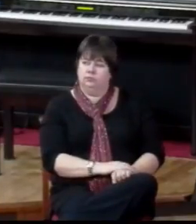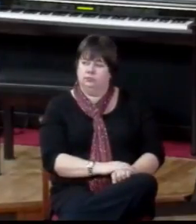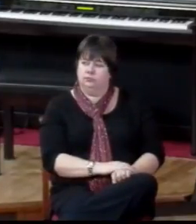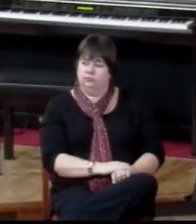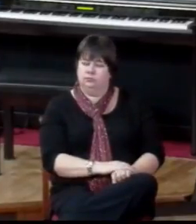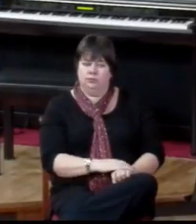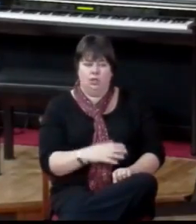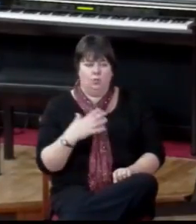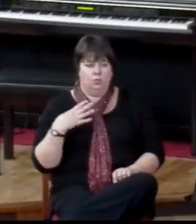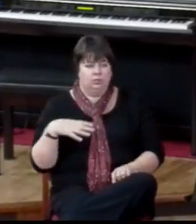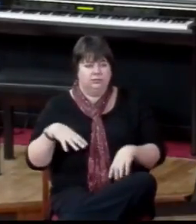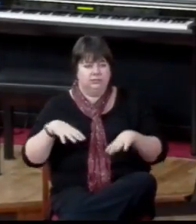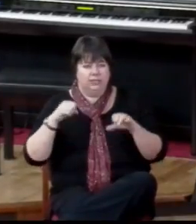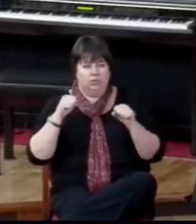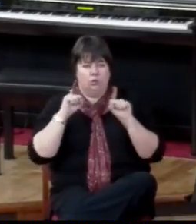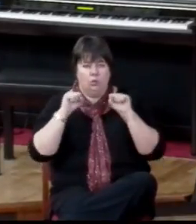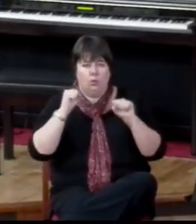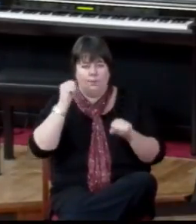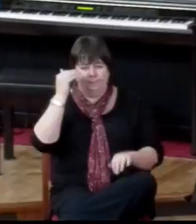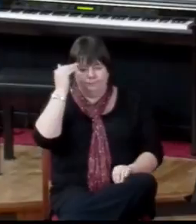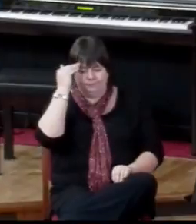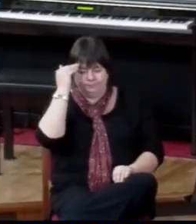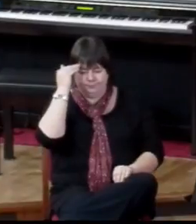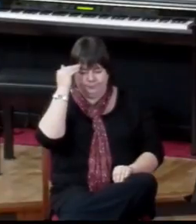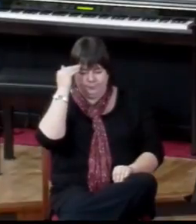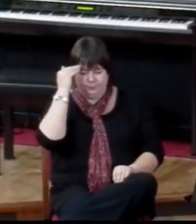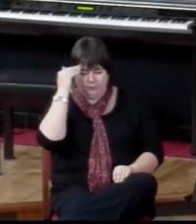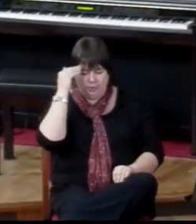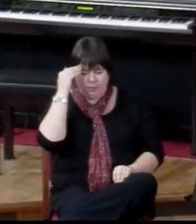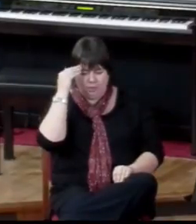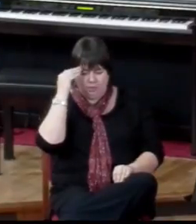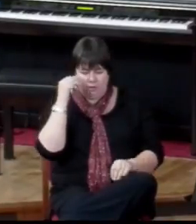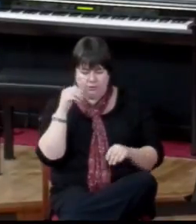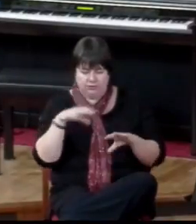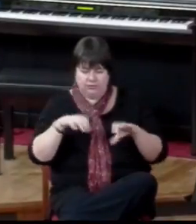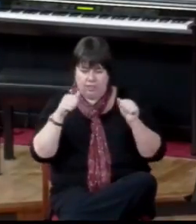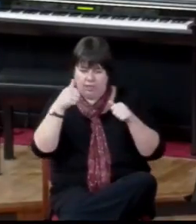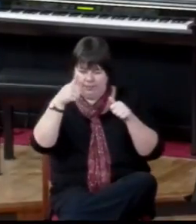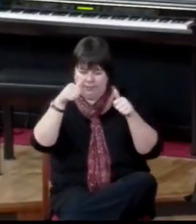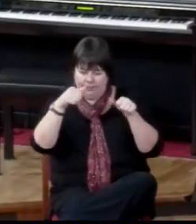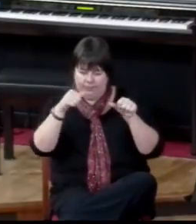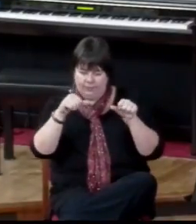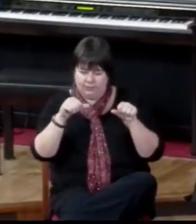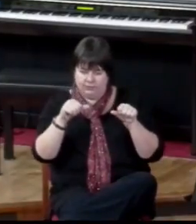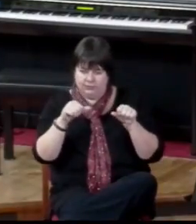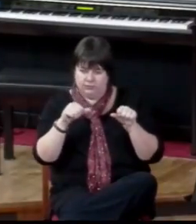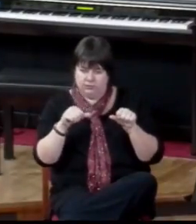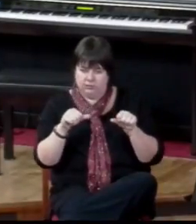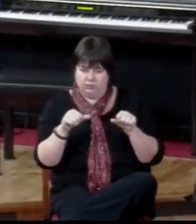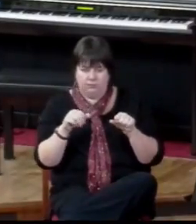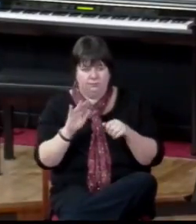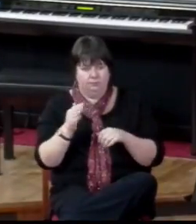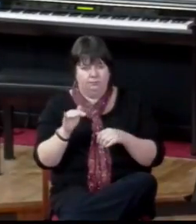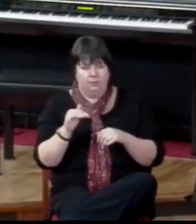start in your minds to make a mental list, maybe just even three people